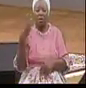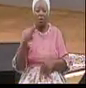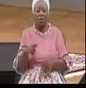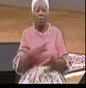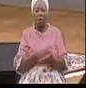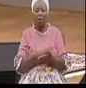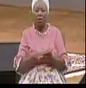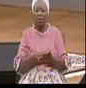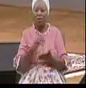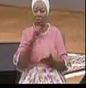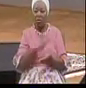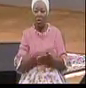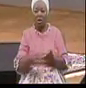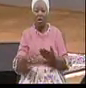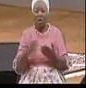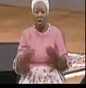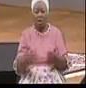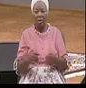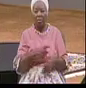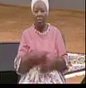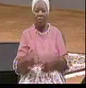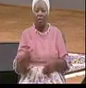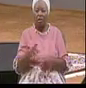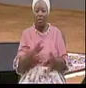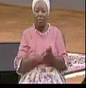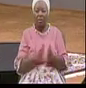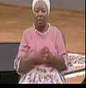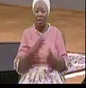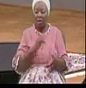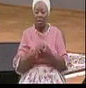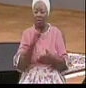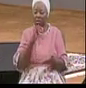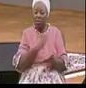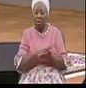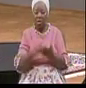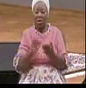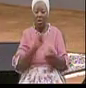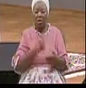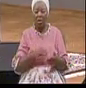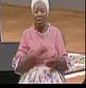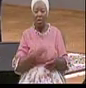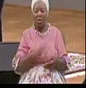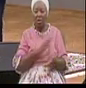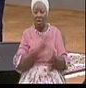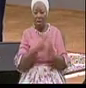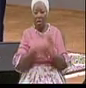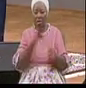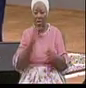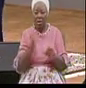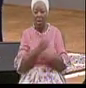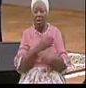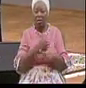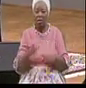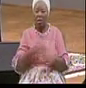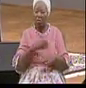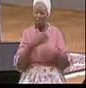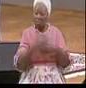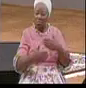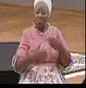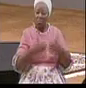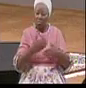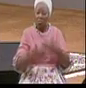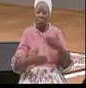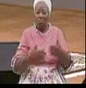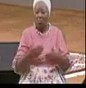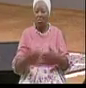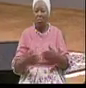Now they come, and that uncleanness is taken away. And by